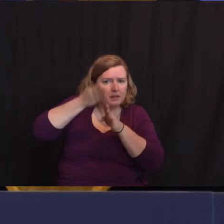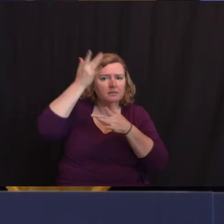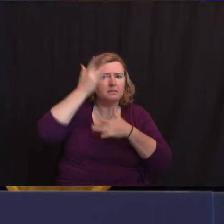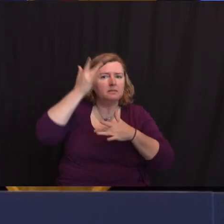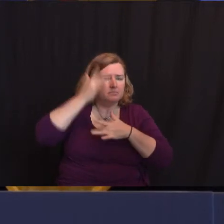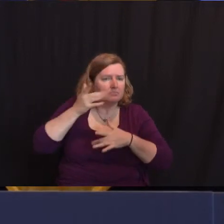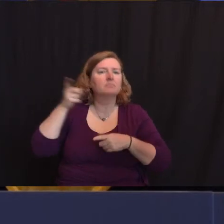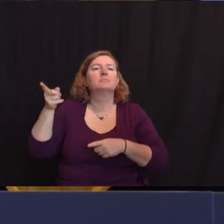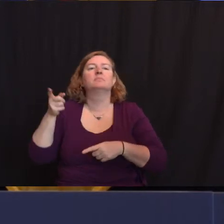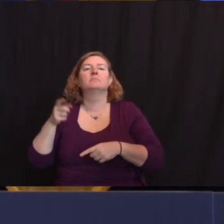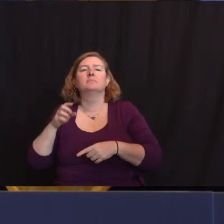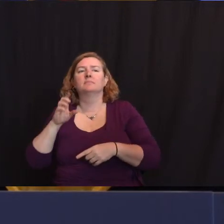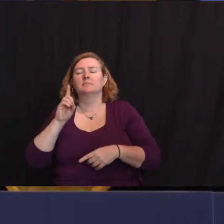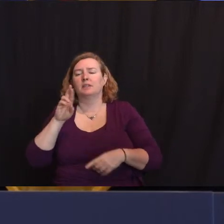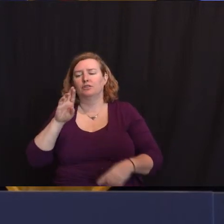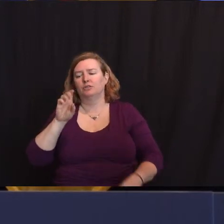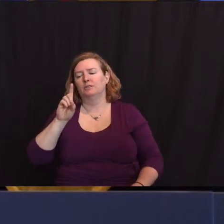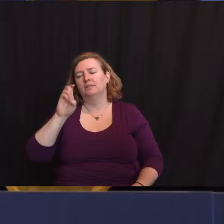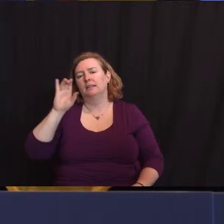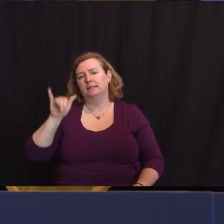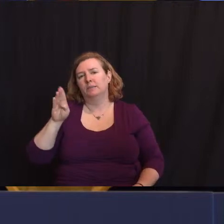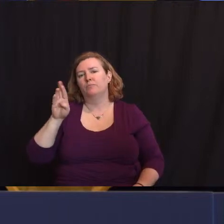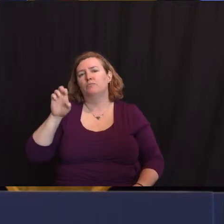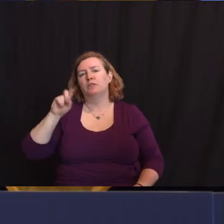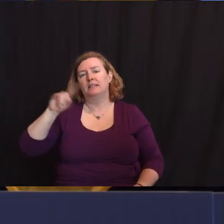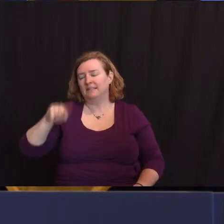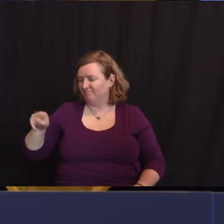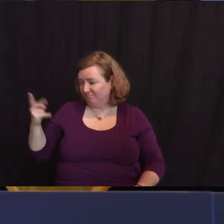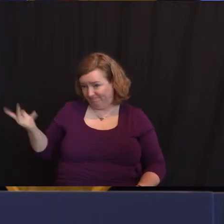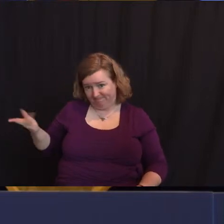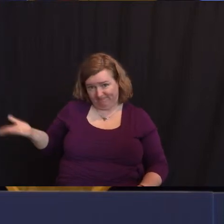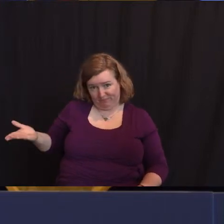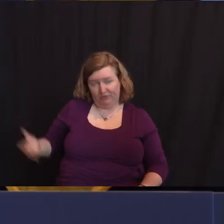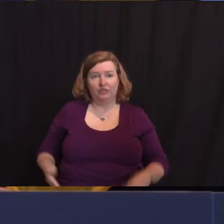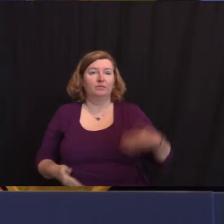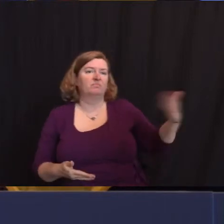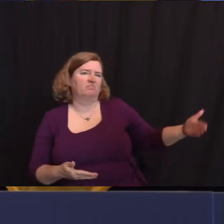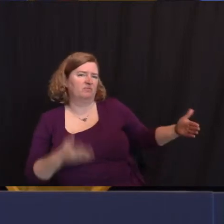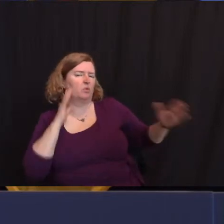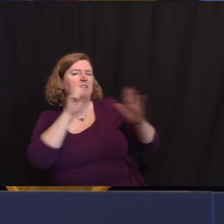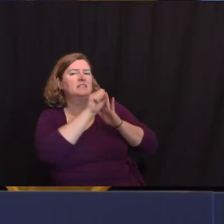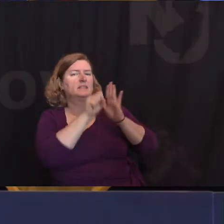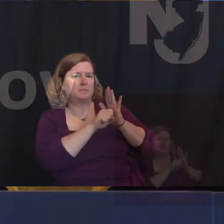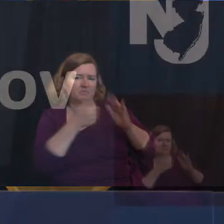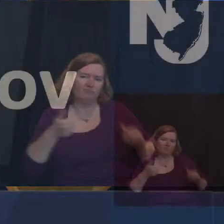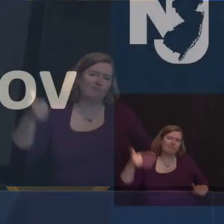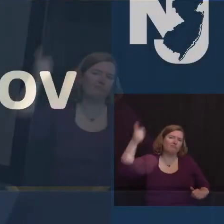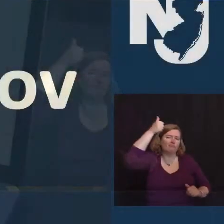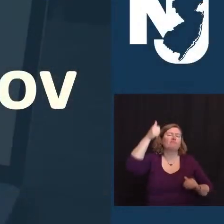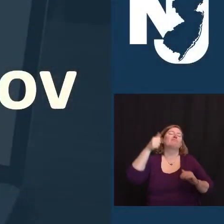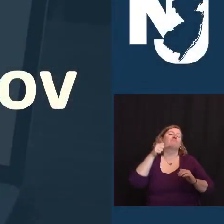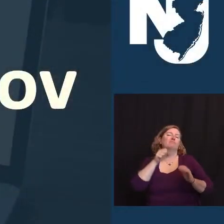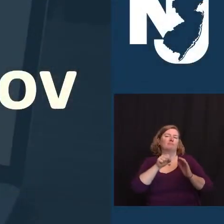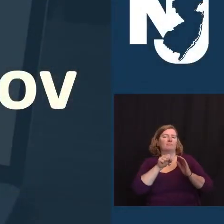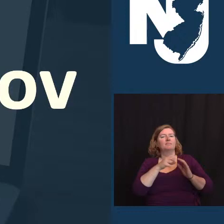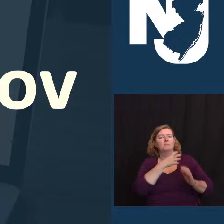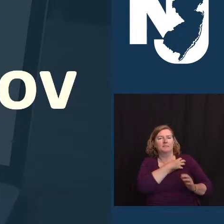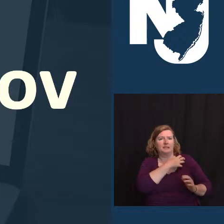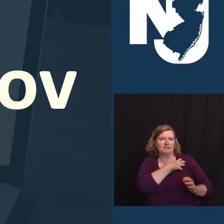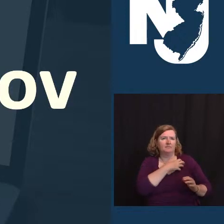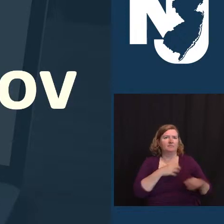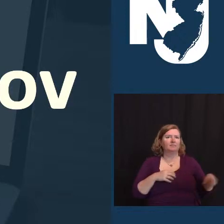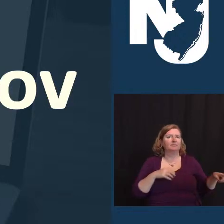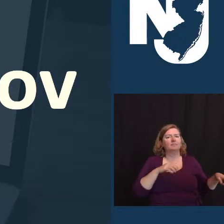both. Guy to my left needs no introduction, the Superintendent of the State Police, Colonel Pat Callahan. We have Jared Maples, the Director of the Office of Homeland Security